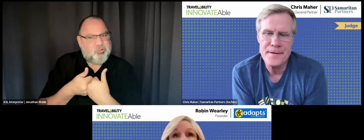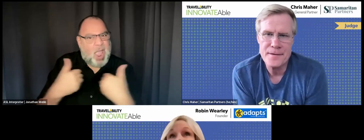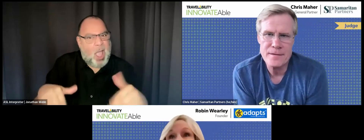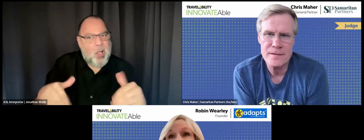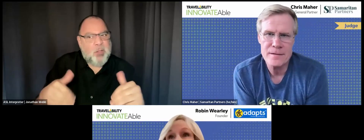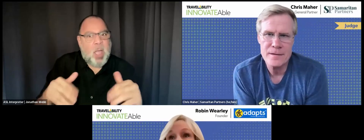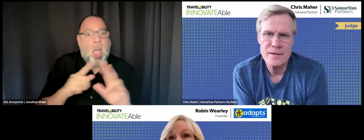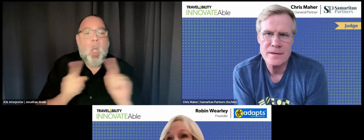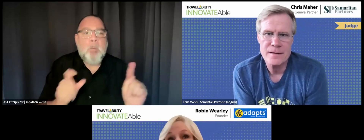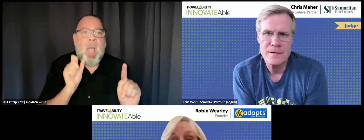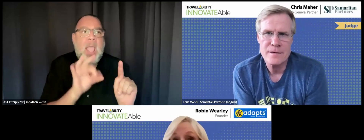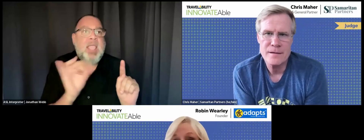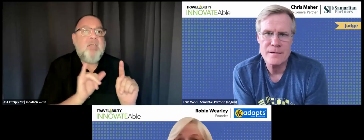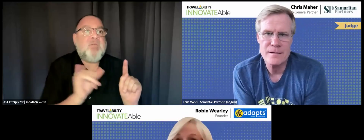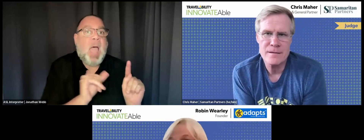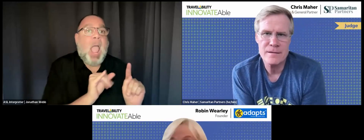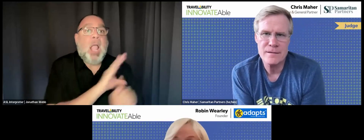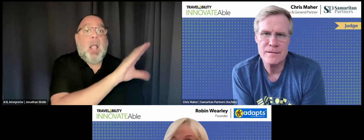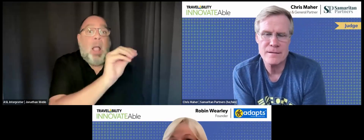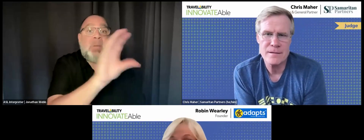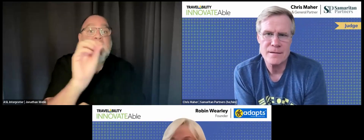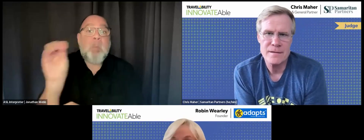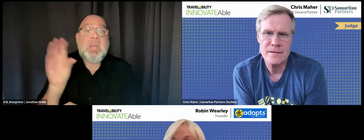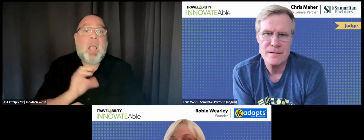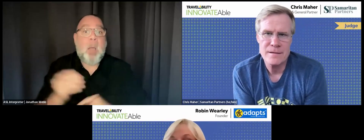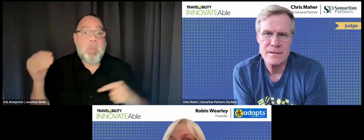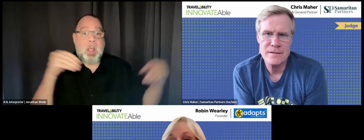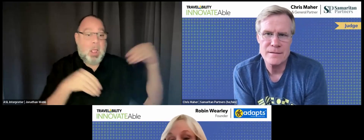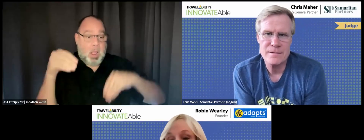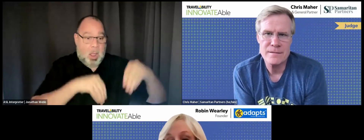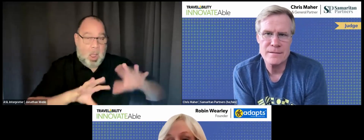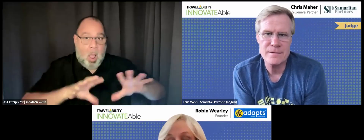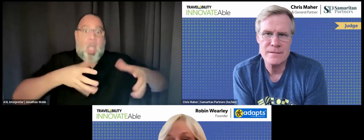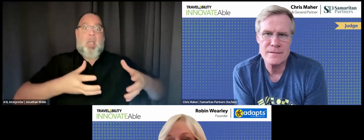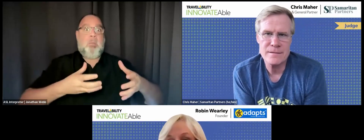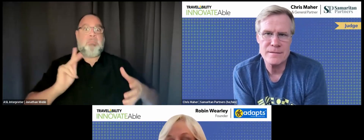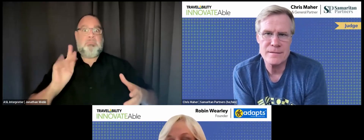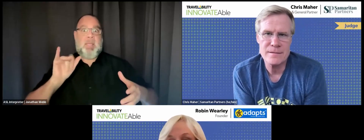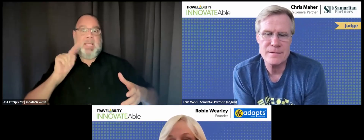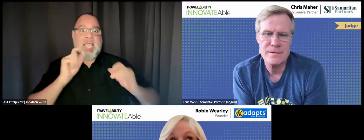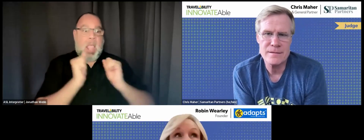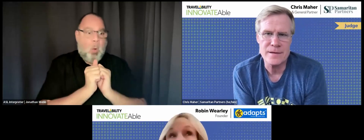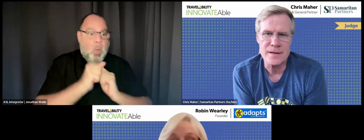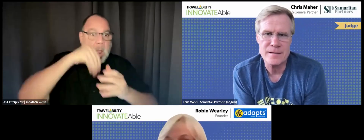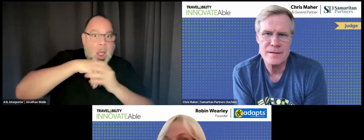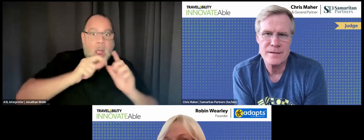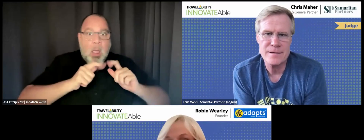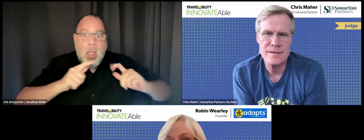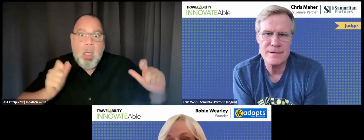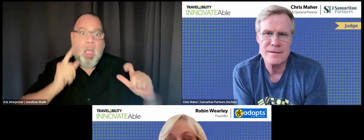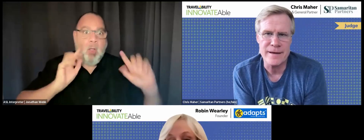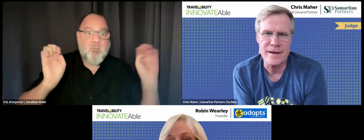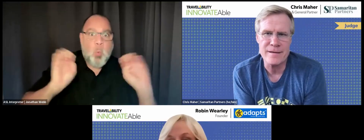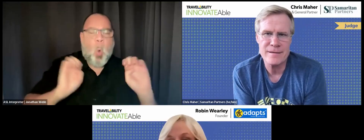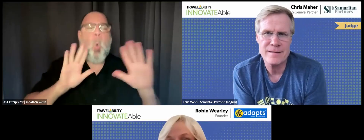If there was some sort of consortium that each had individual products that wanted to sort of come together as, a Yeah. catalog